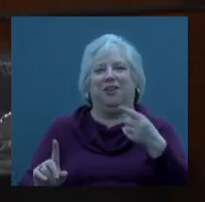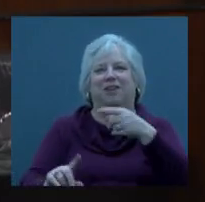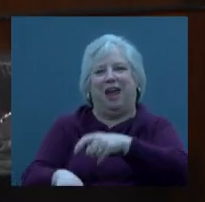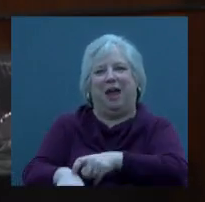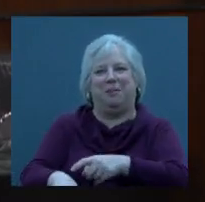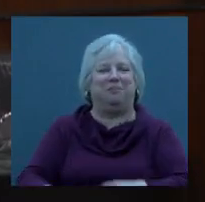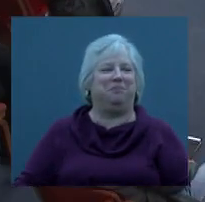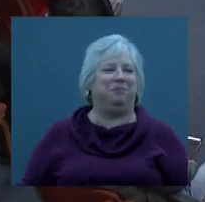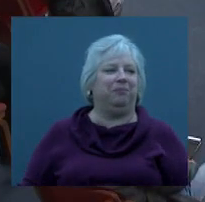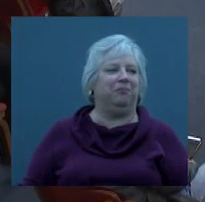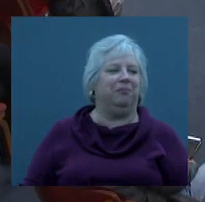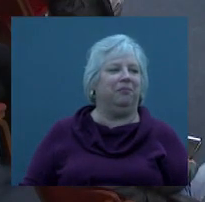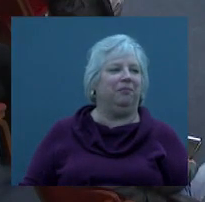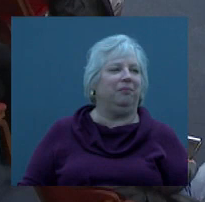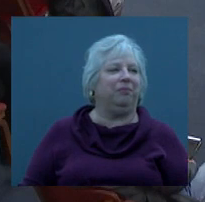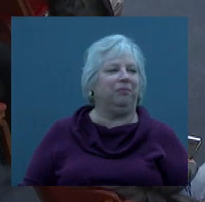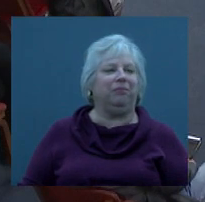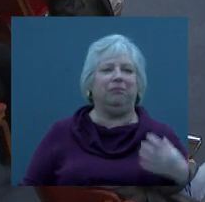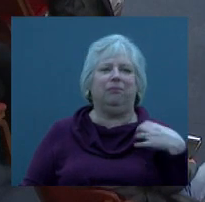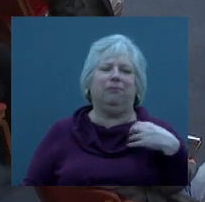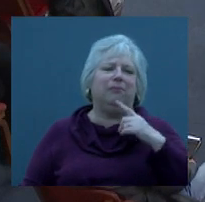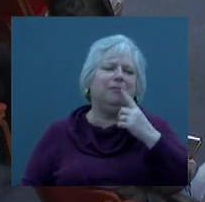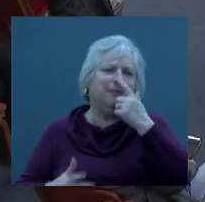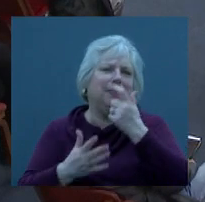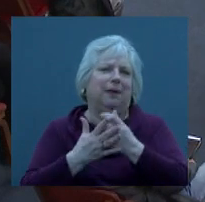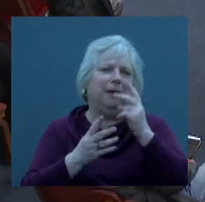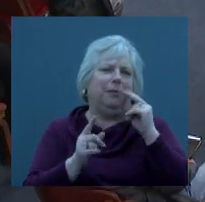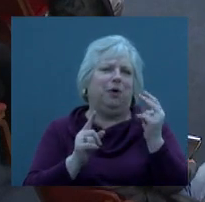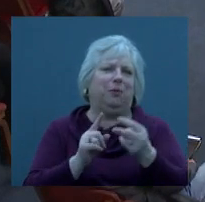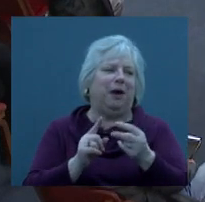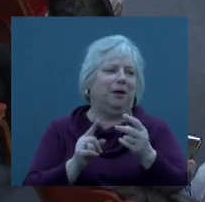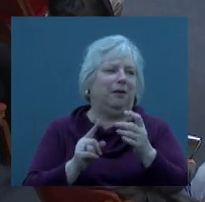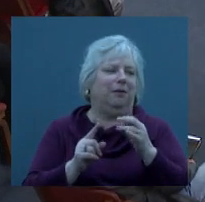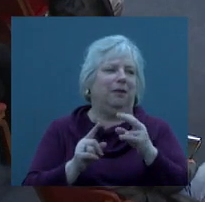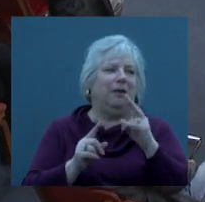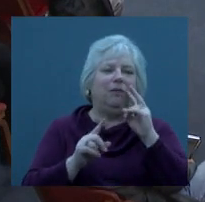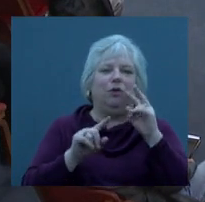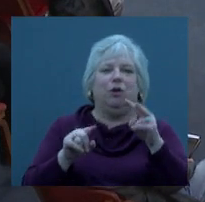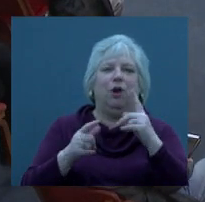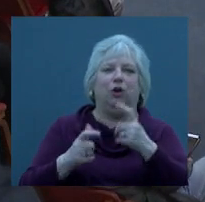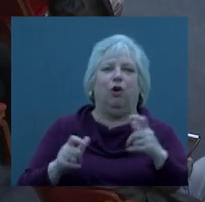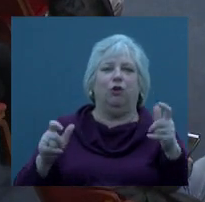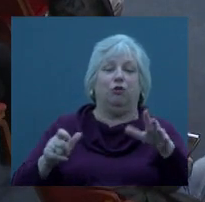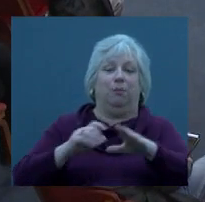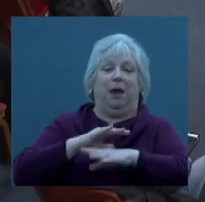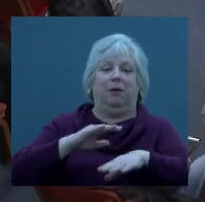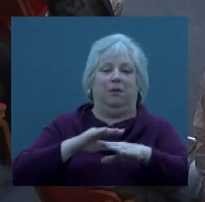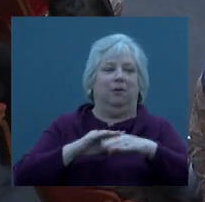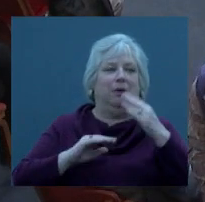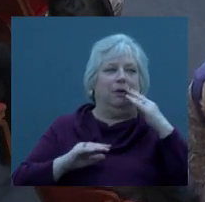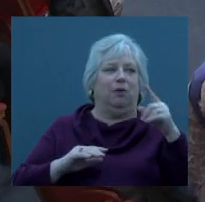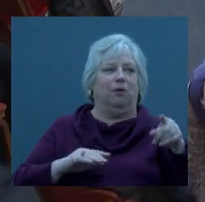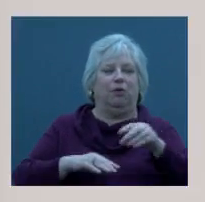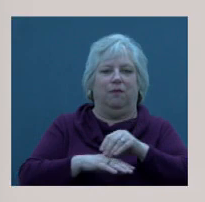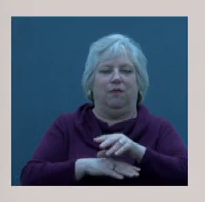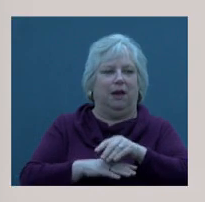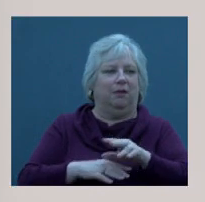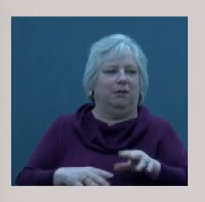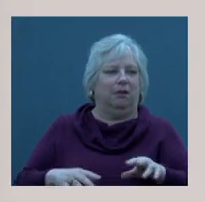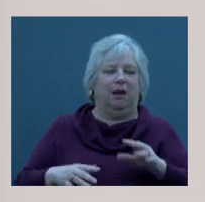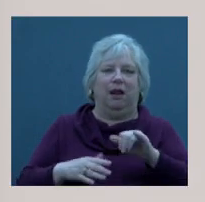There is an interesting perspective that we're talking about. If you look at it on a larger basis, I know you guys are affected, and that's why you wore